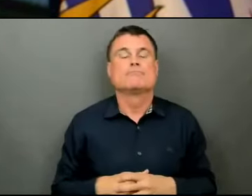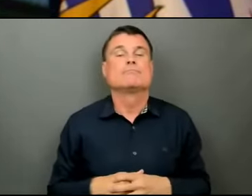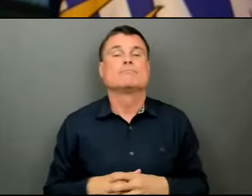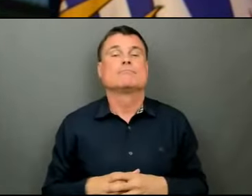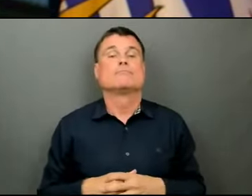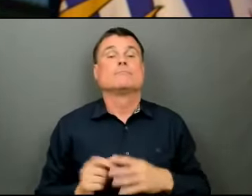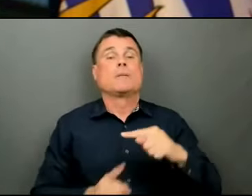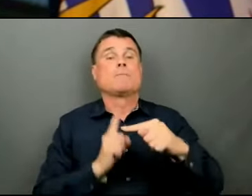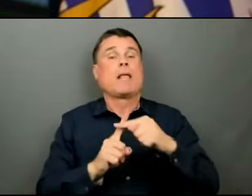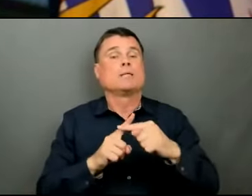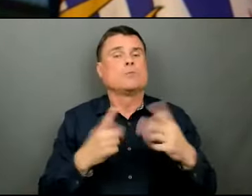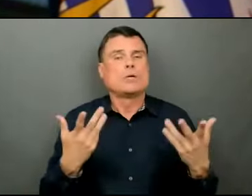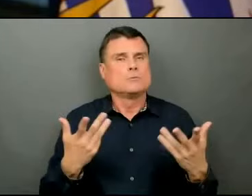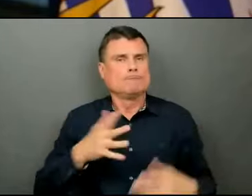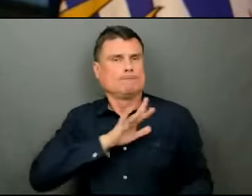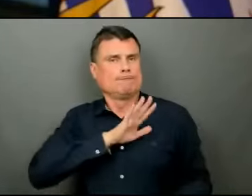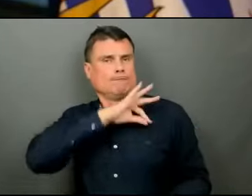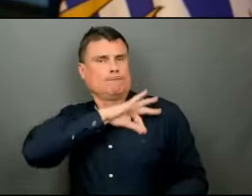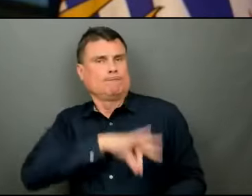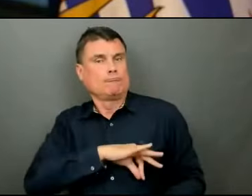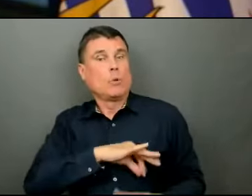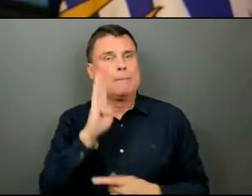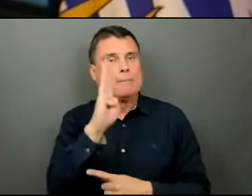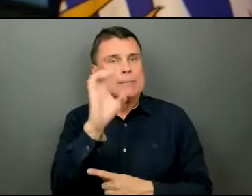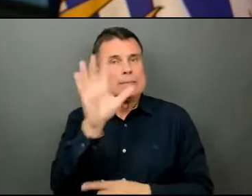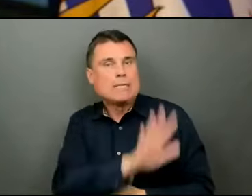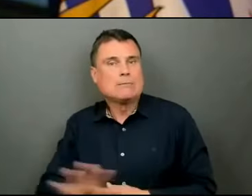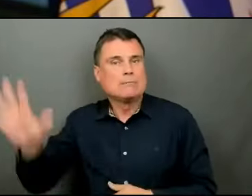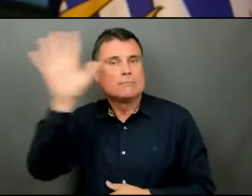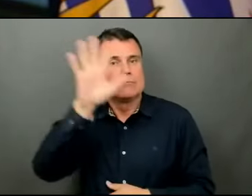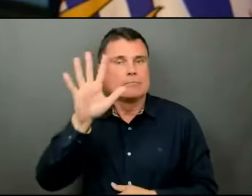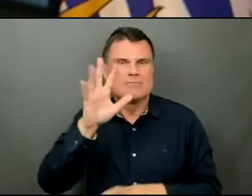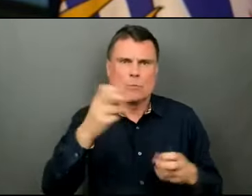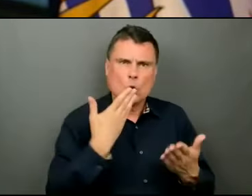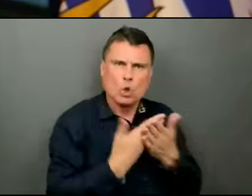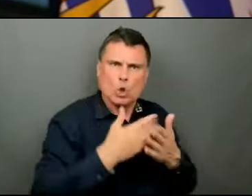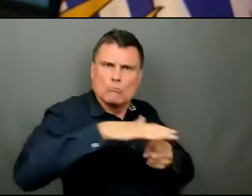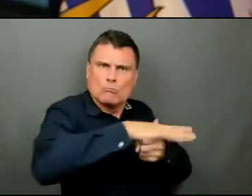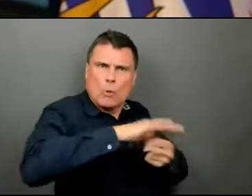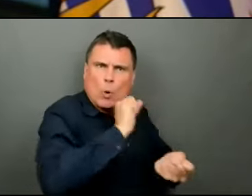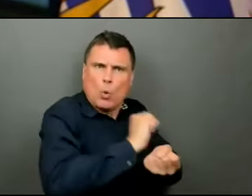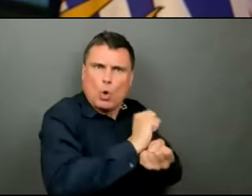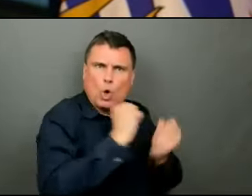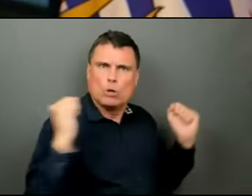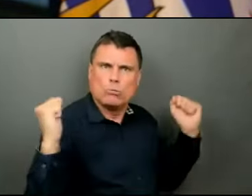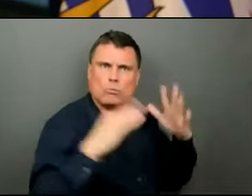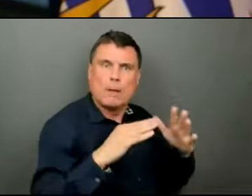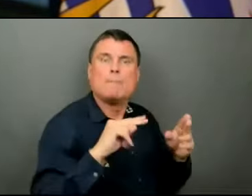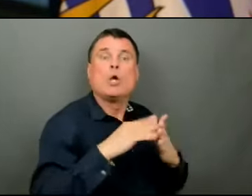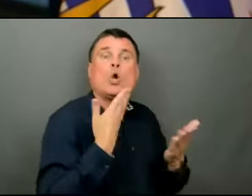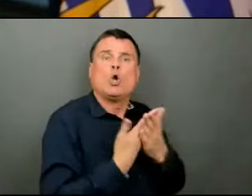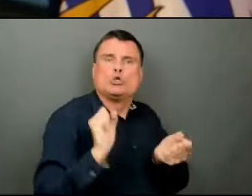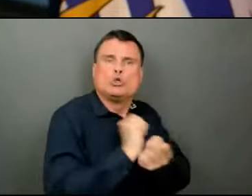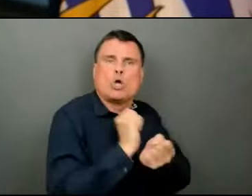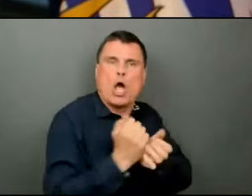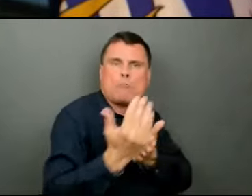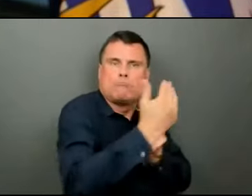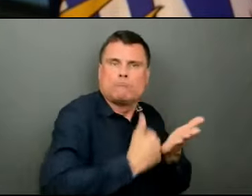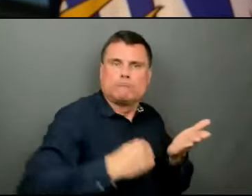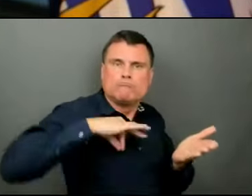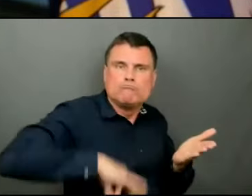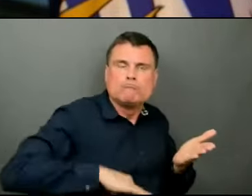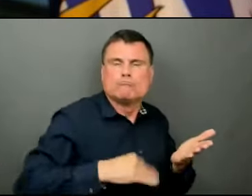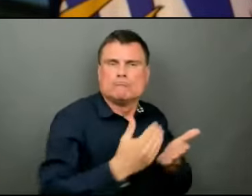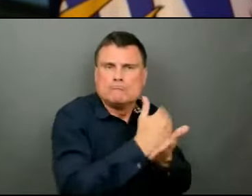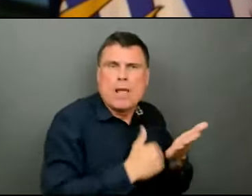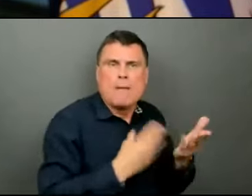benefits to British Columbians by creating good-paying local jobs, by creating training opportunities. I know Minister Mark will nod along